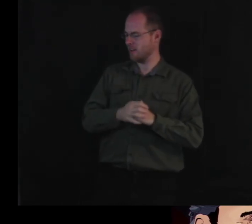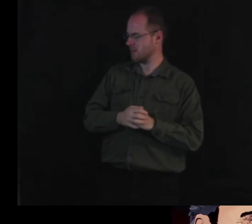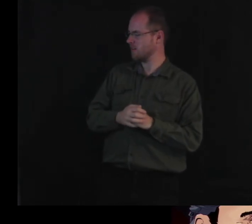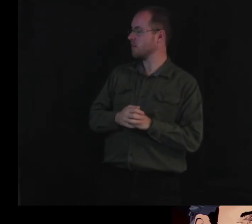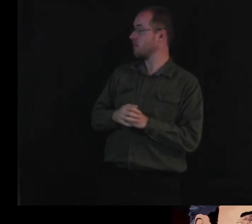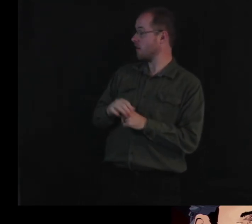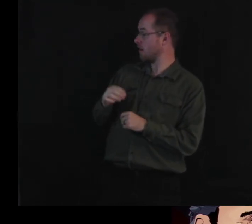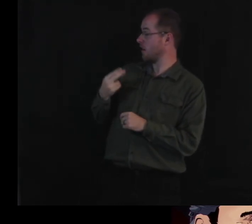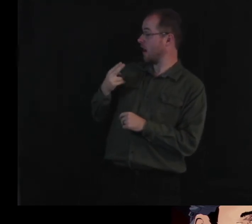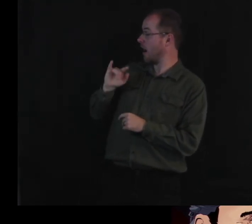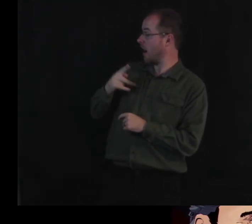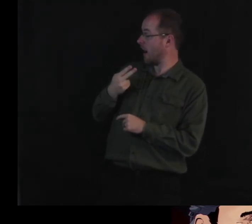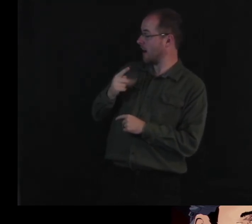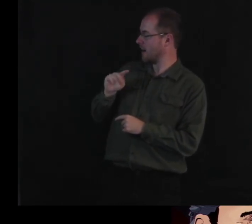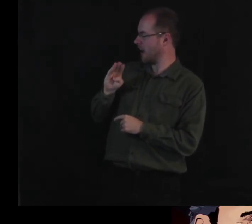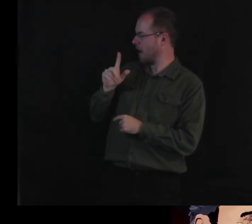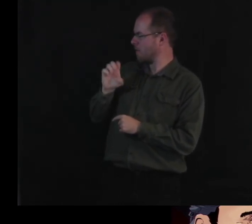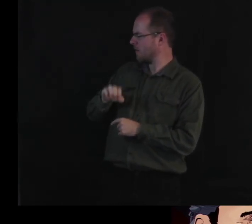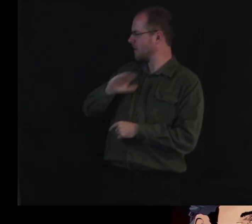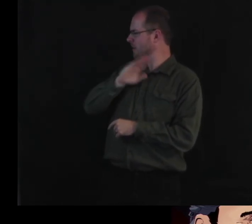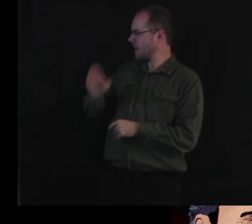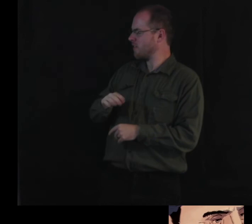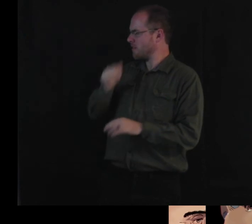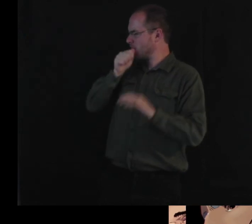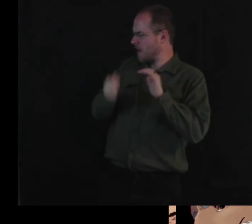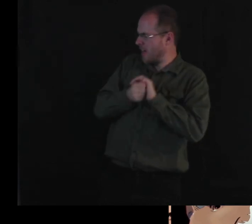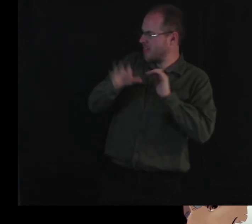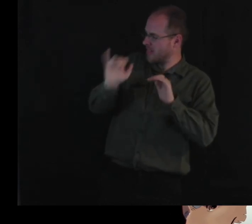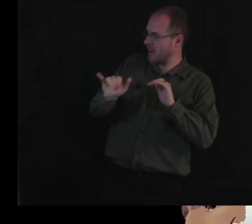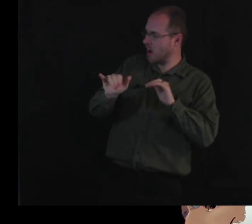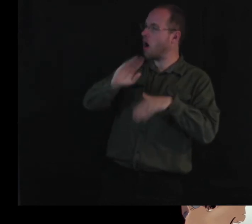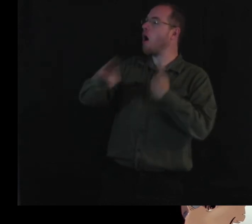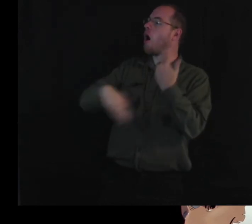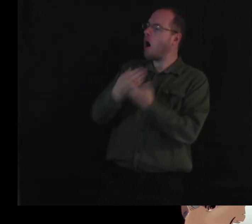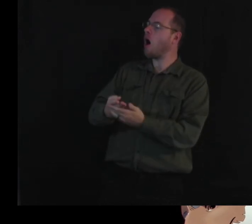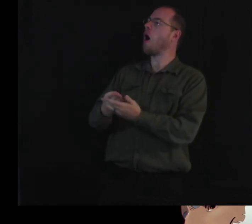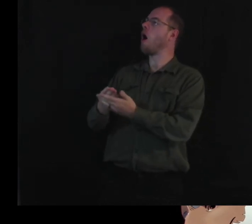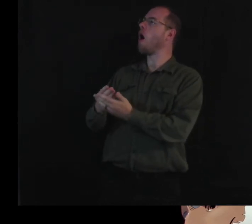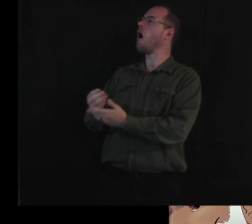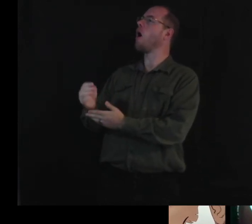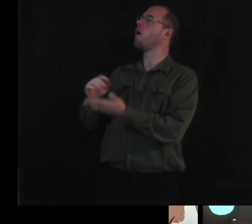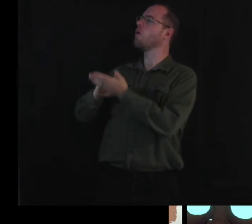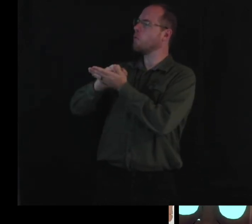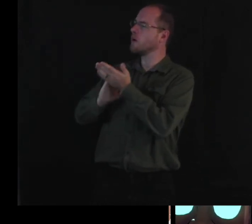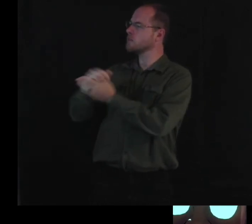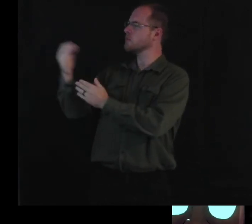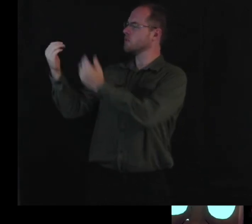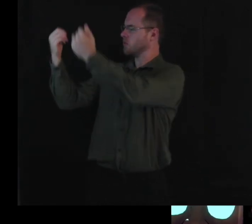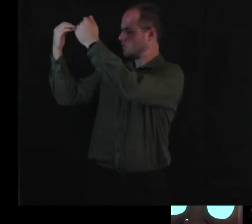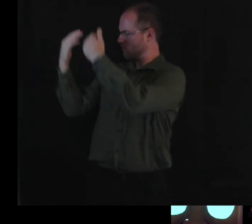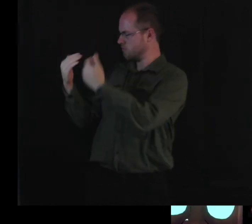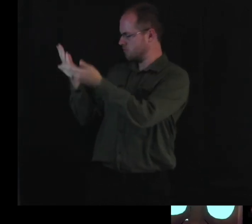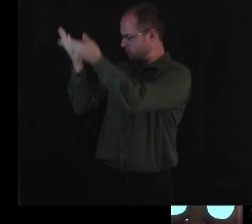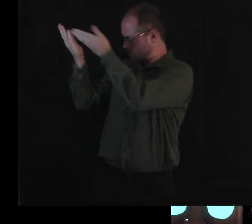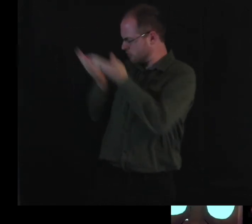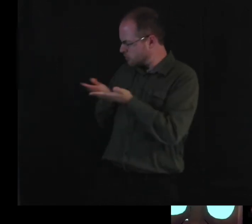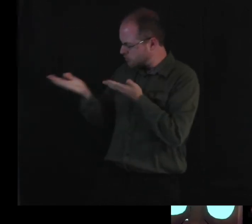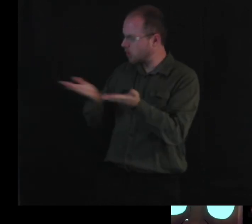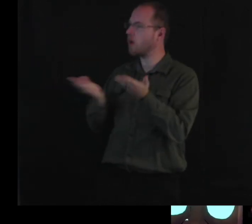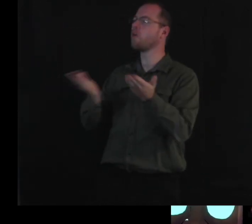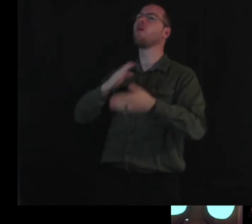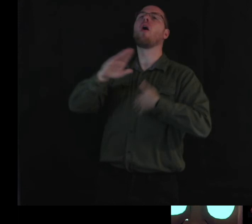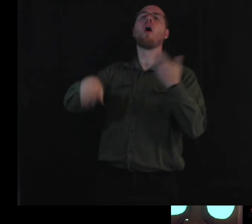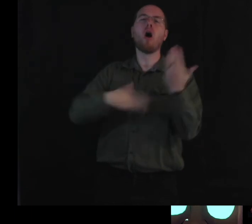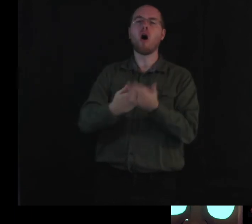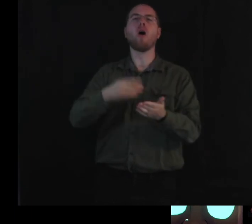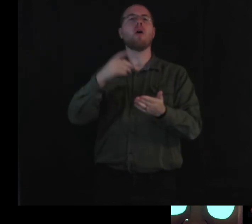been shy in this matter. All declare fealty. All must be of service. Well,